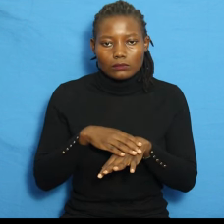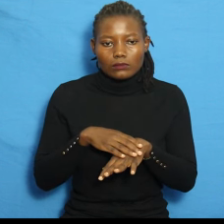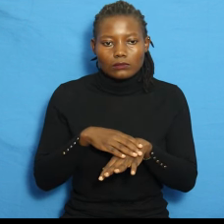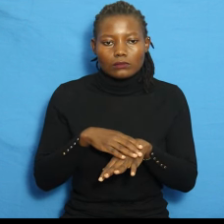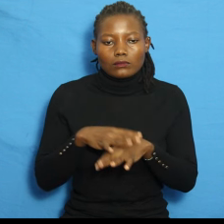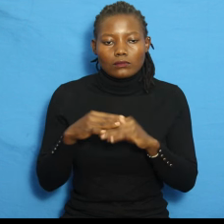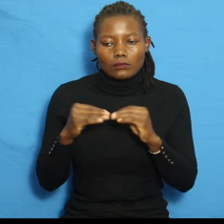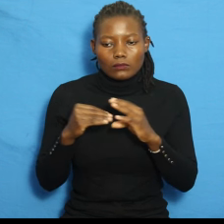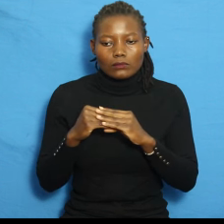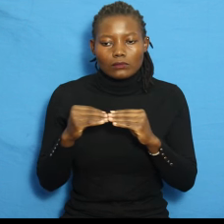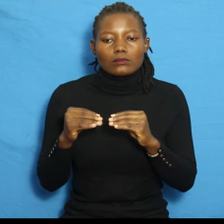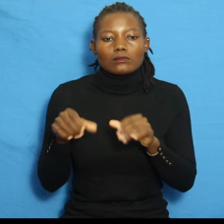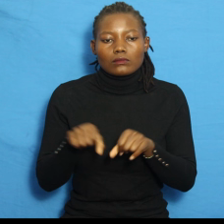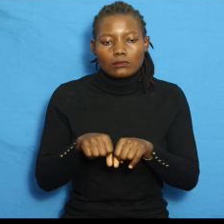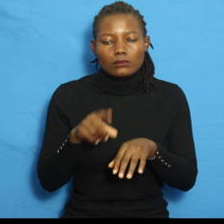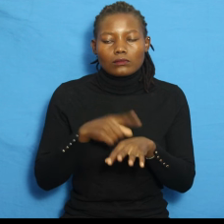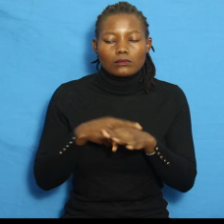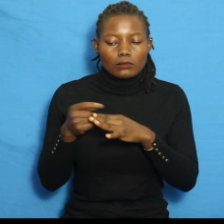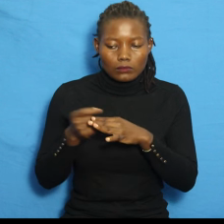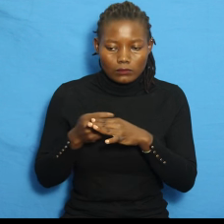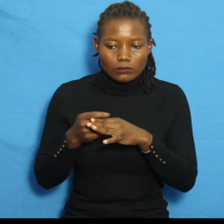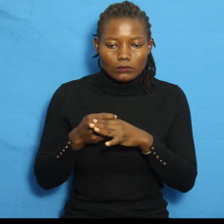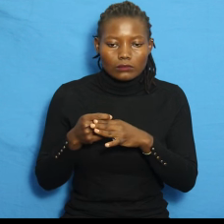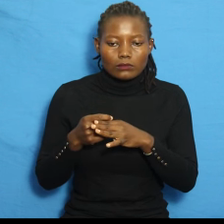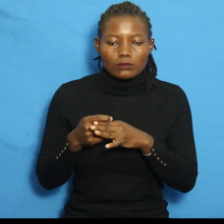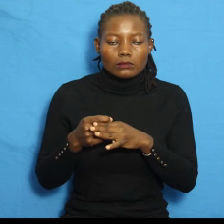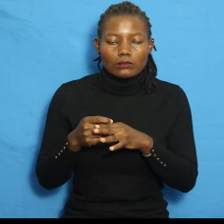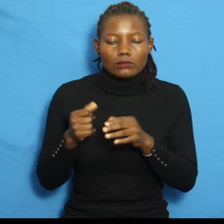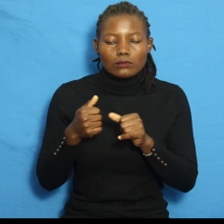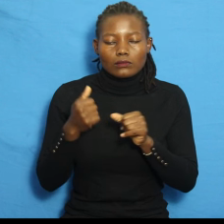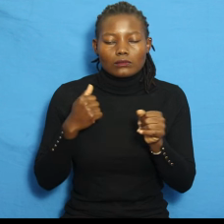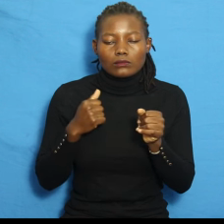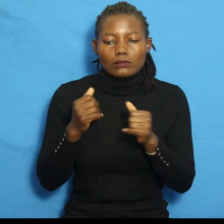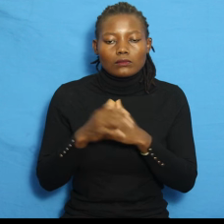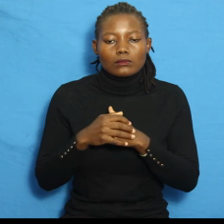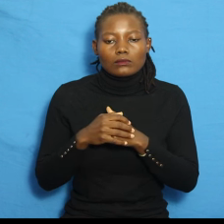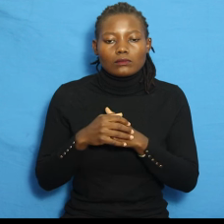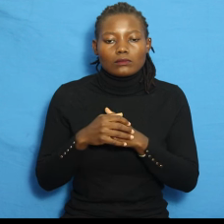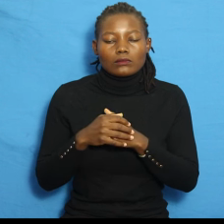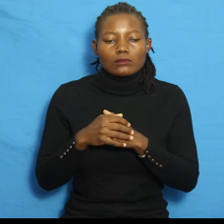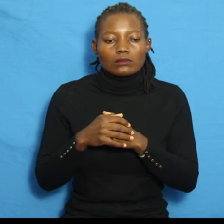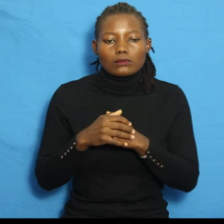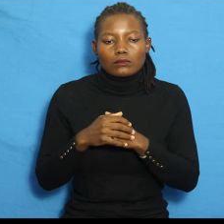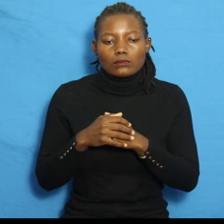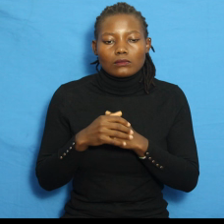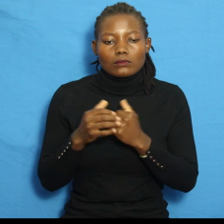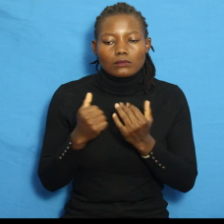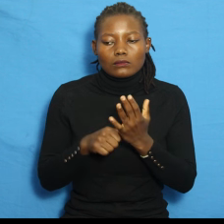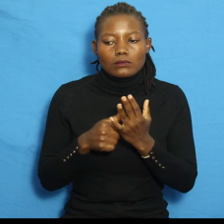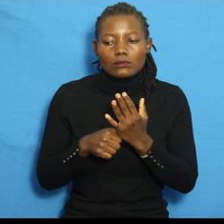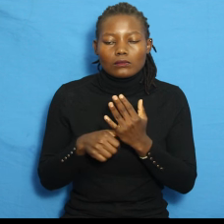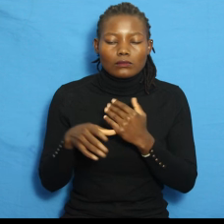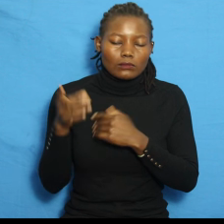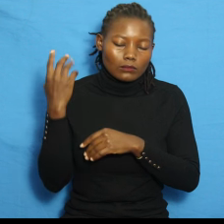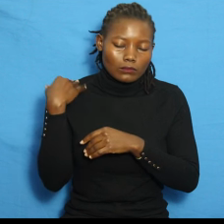wear the shoes, good shoes, invest in comfortable shoes while training with low heels to prevent